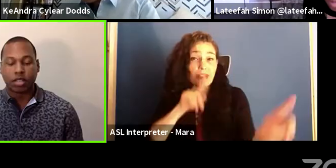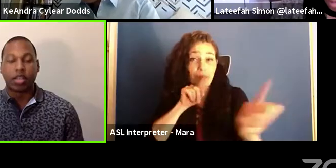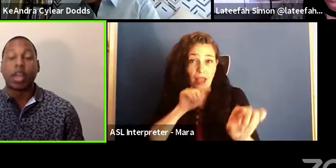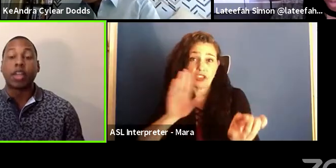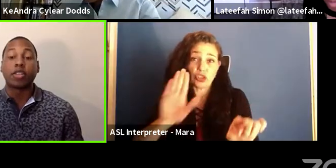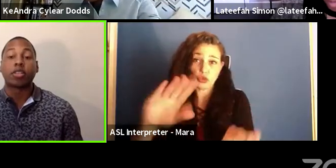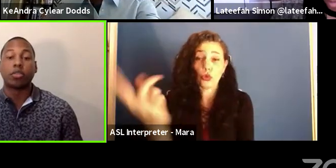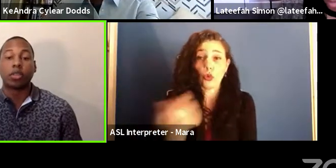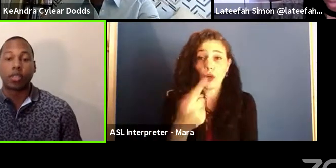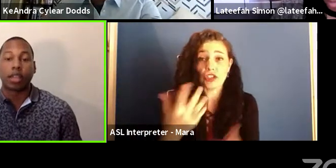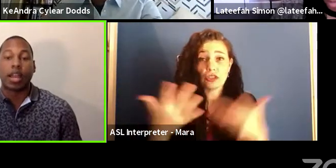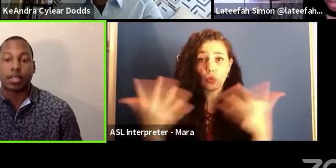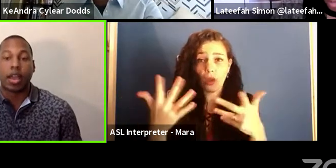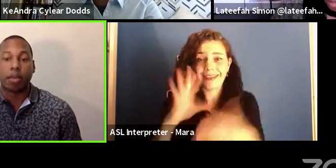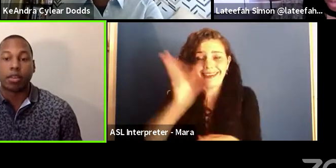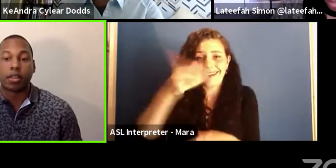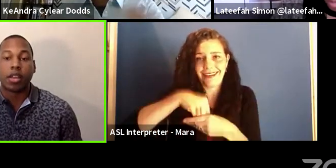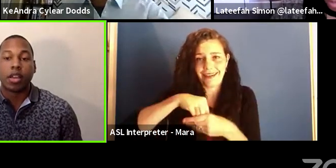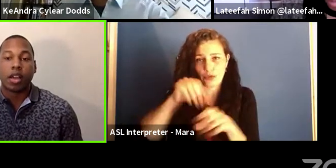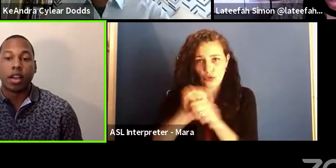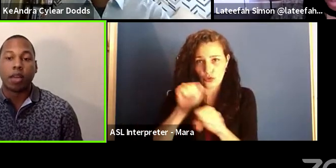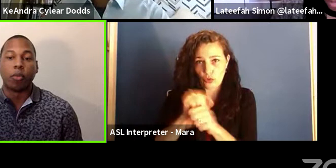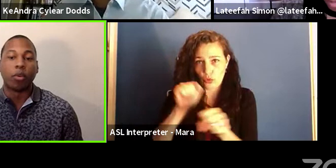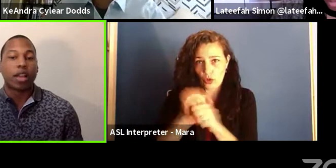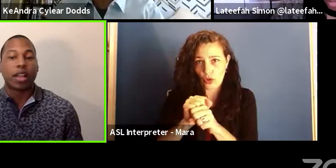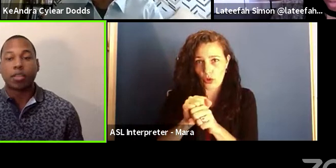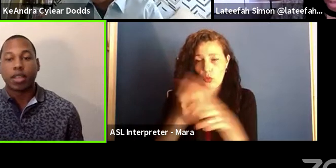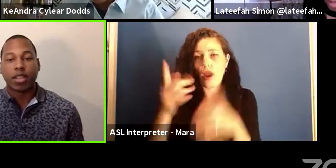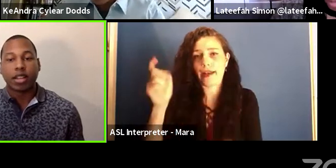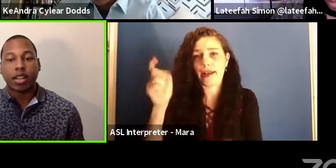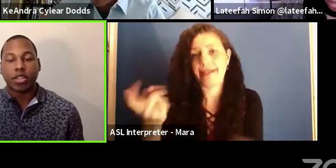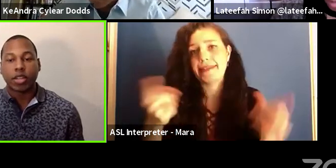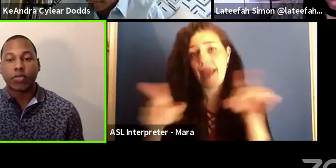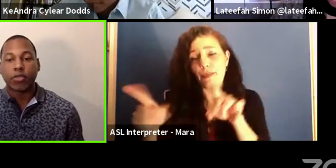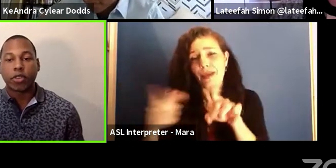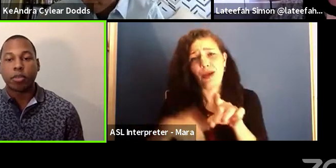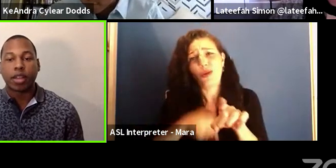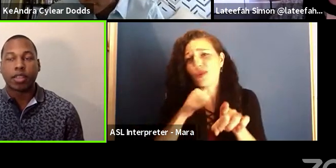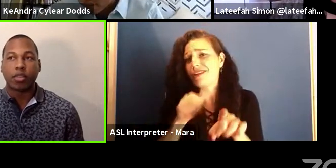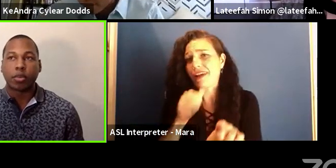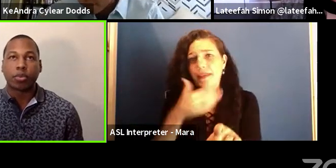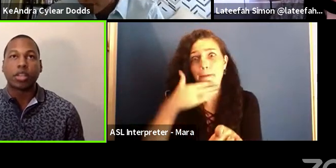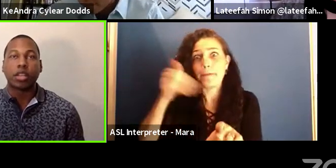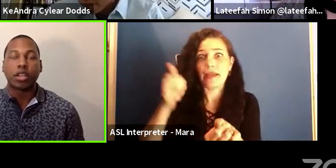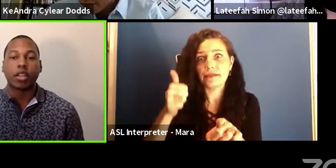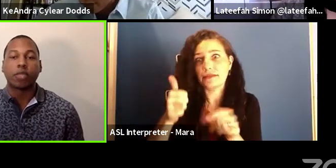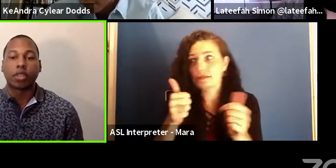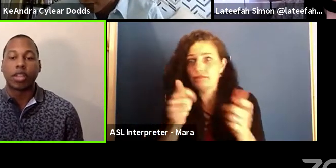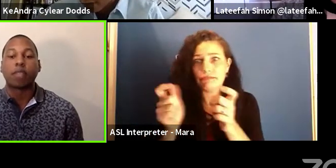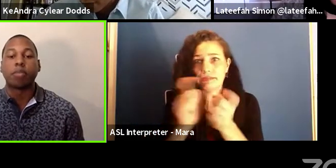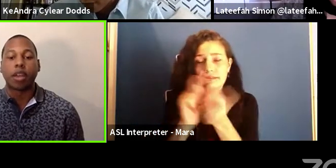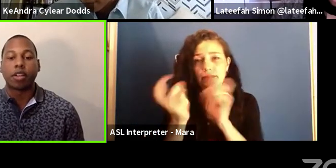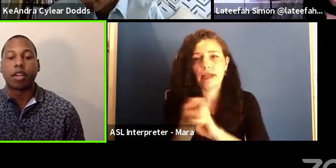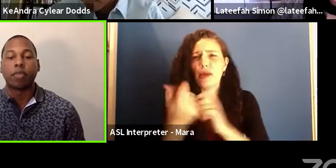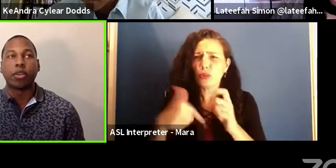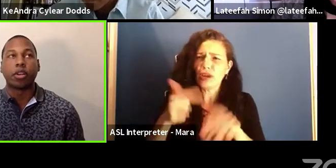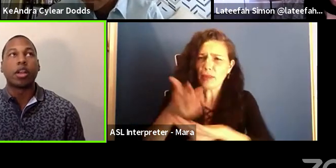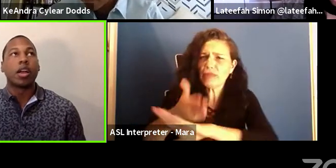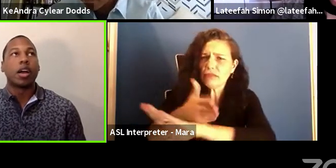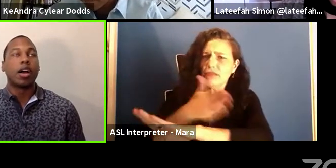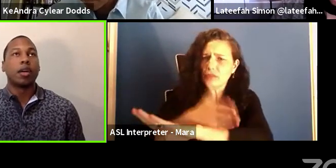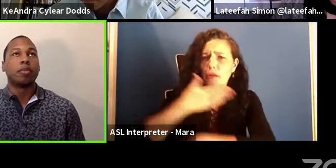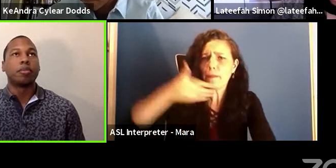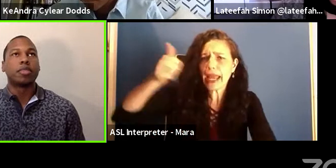question is the internal work that has to happen. We're not the best at it at Transform, but I think we're pretty good and we're getting better and